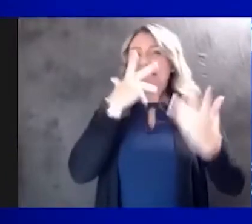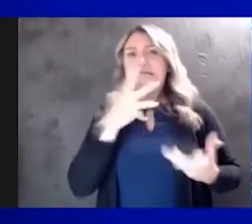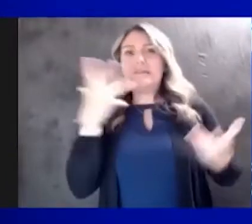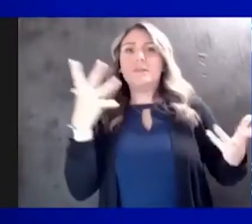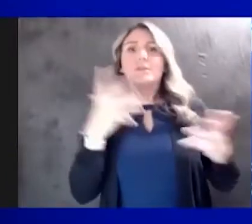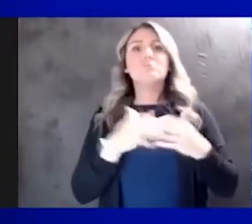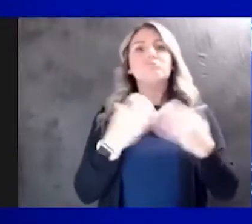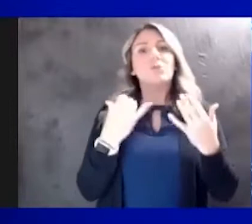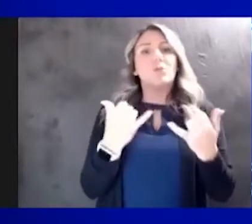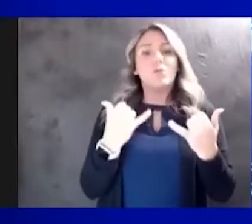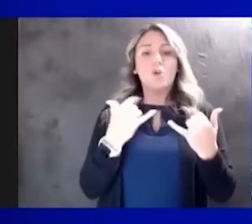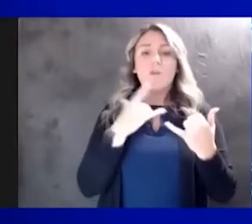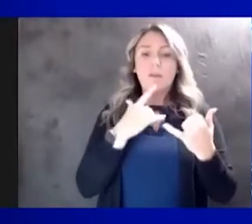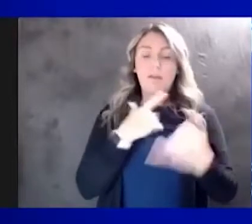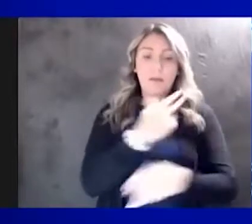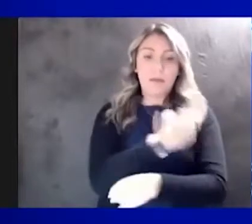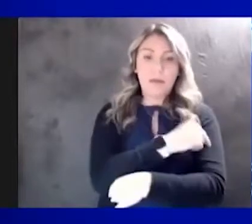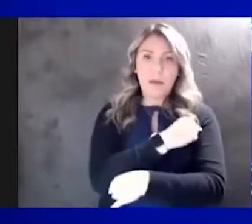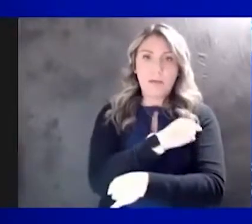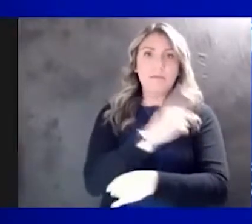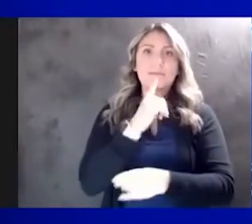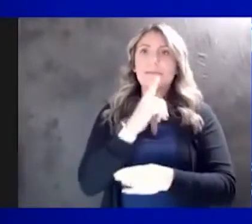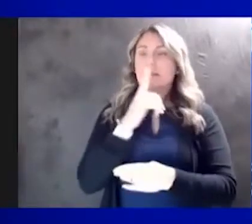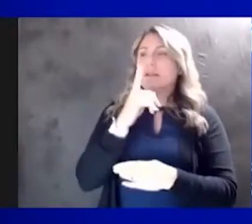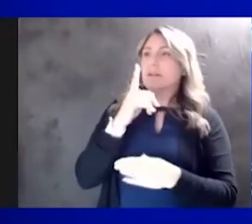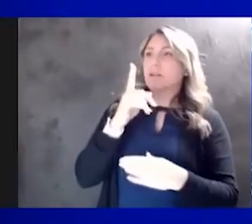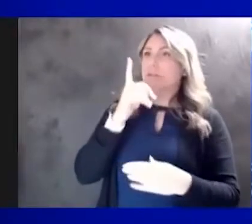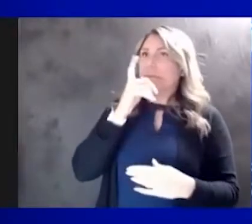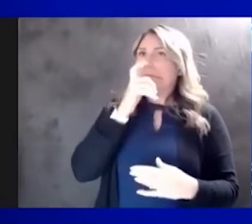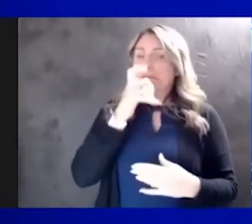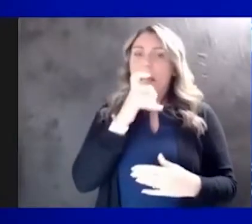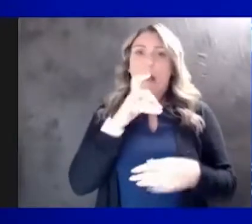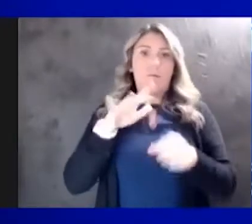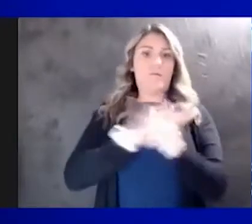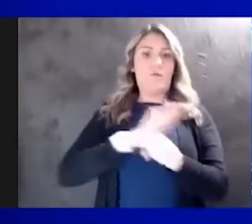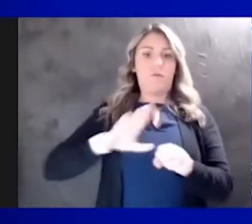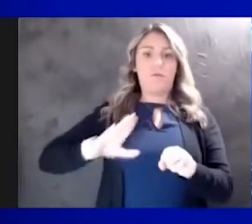at the hospital, we don't have any capacity issues as far as